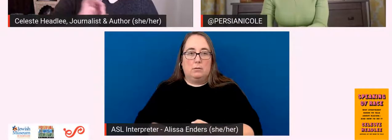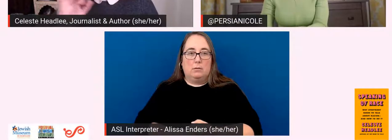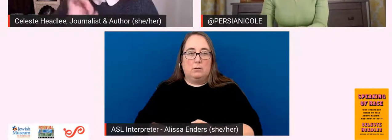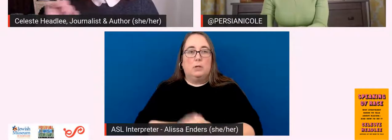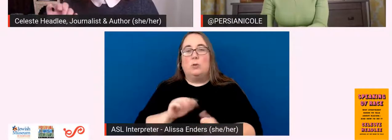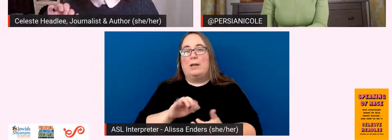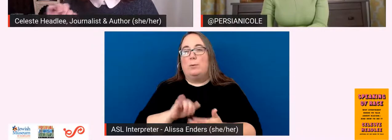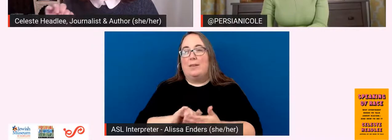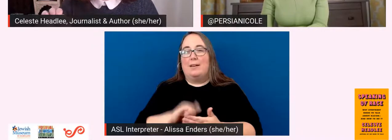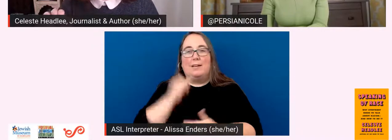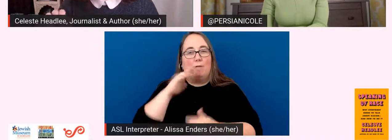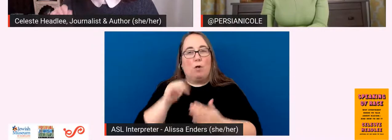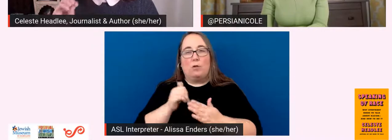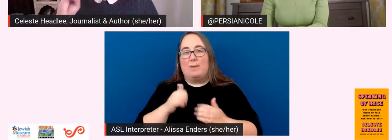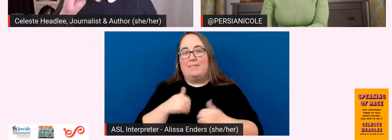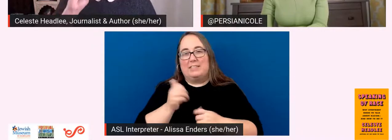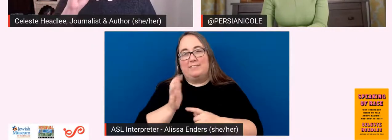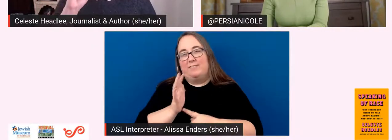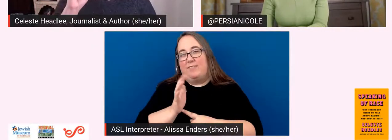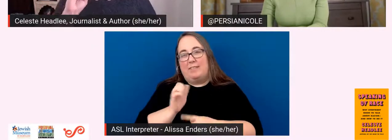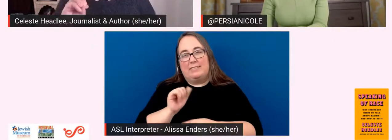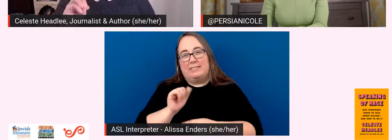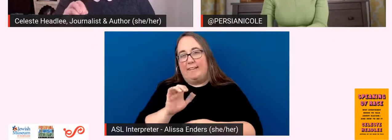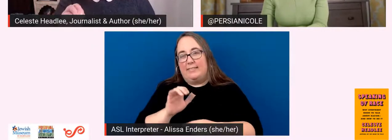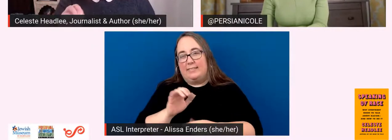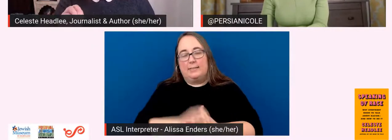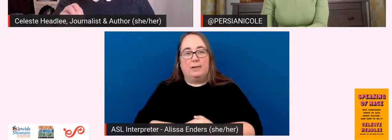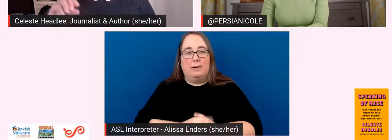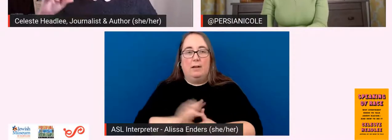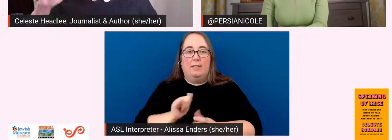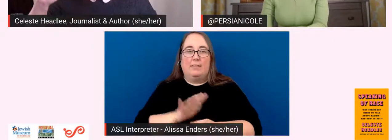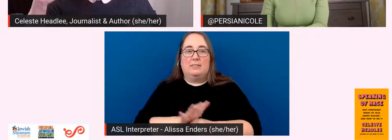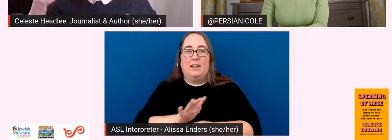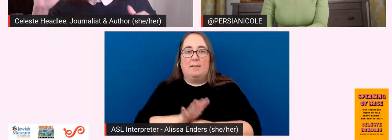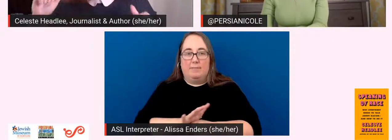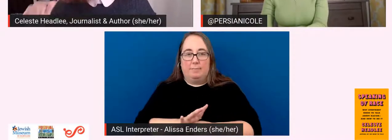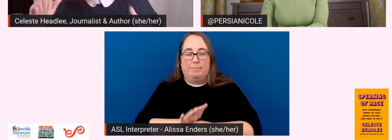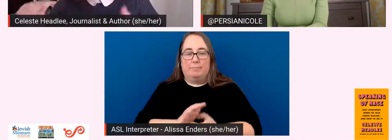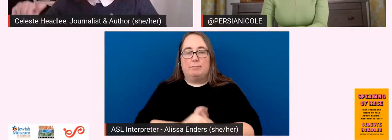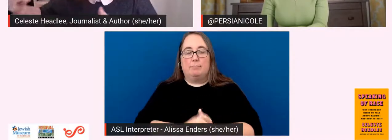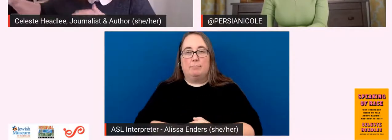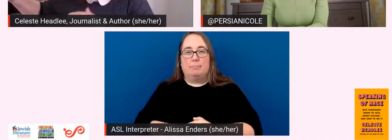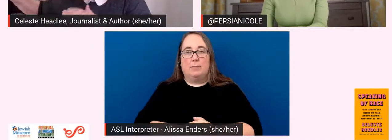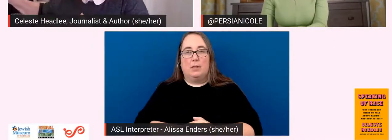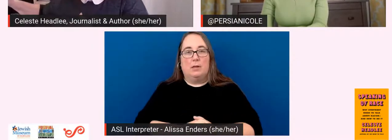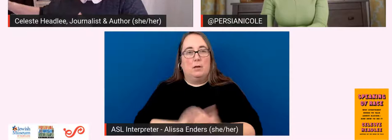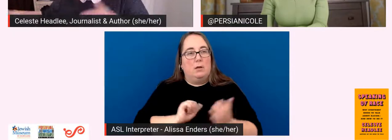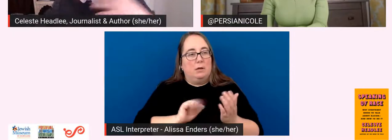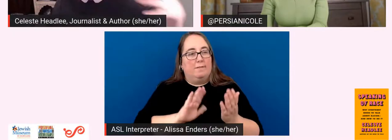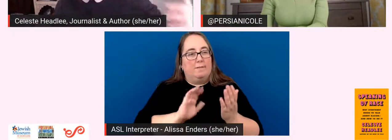If all you have is 5 seconds, that's enough. Just confront every single one of them and then move